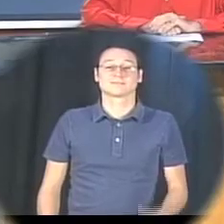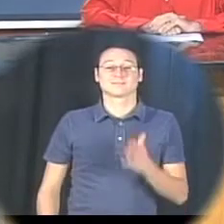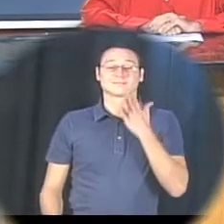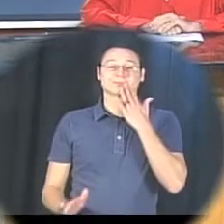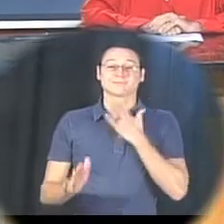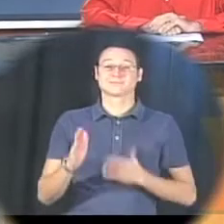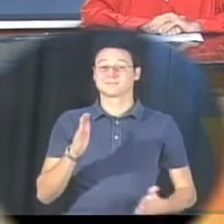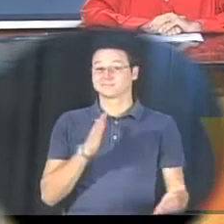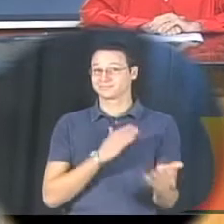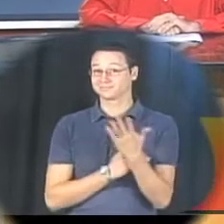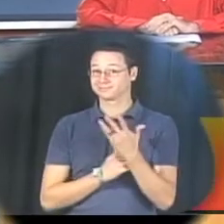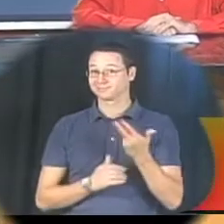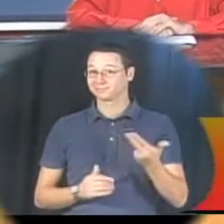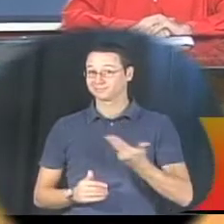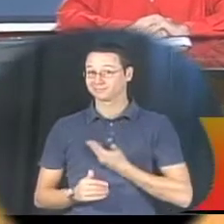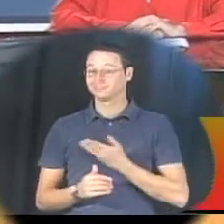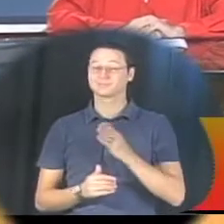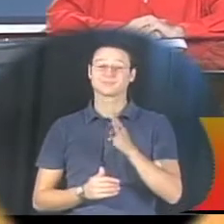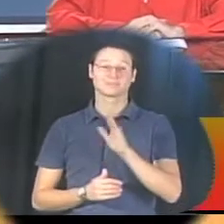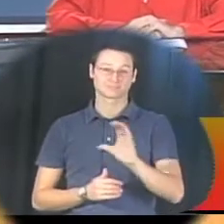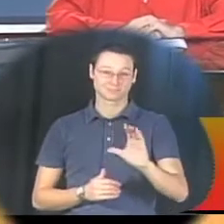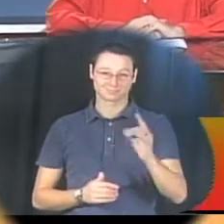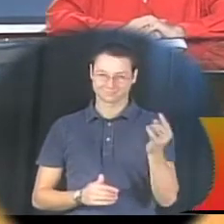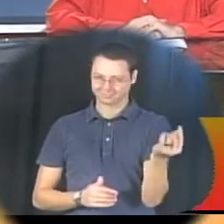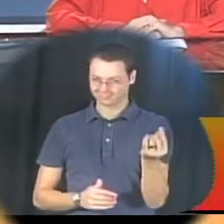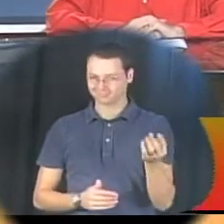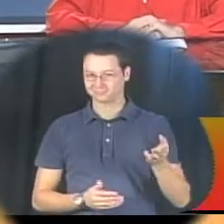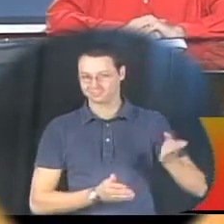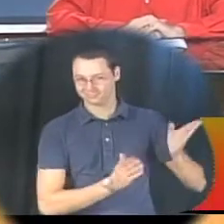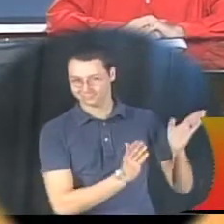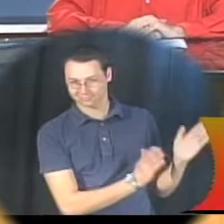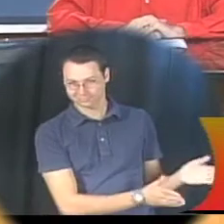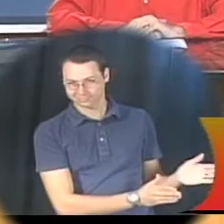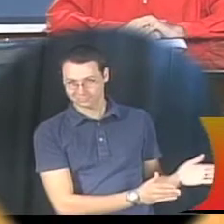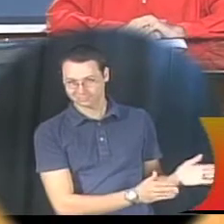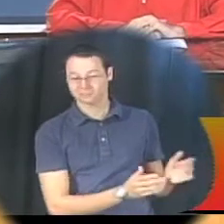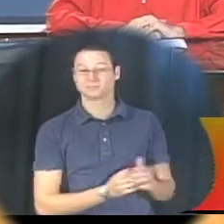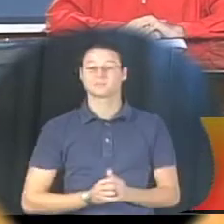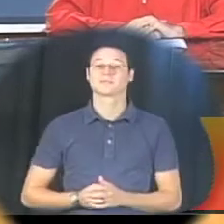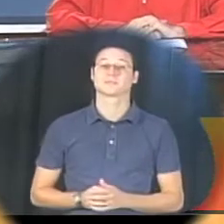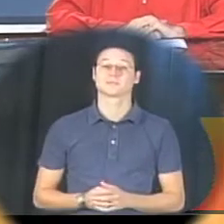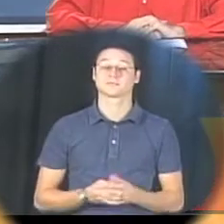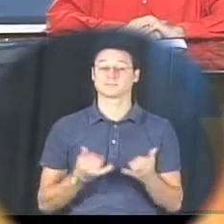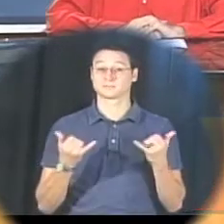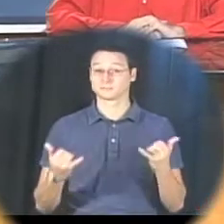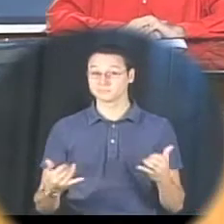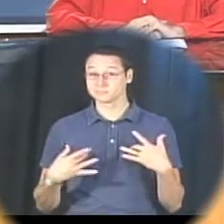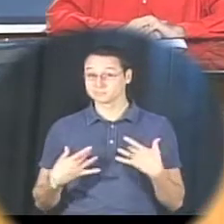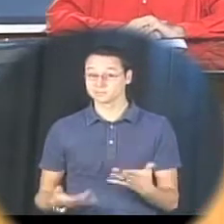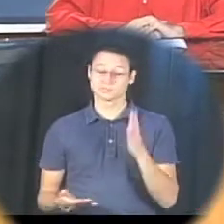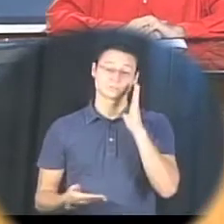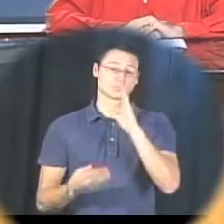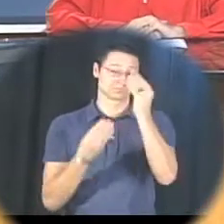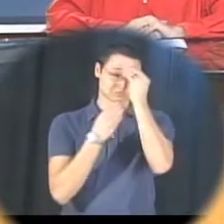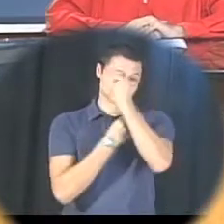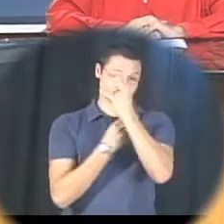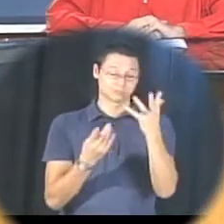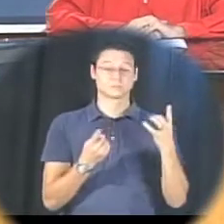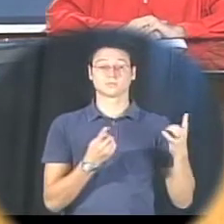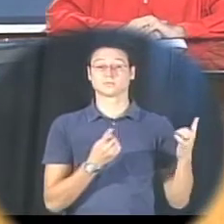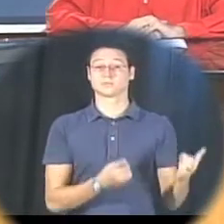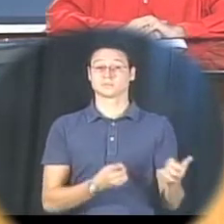Good morning, Boone Braves. Welcome to BBC Tuesday. I'm Devin Ashbridge. And I'm Nate Reeve. On today's show, we will have information about